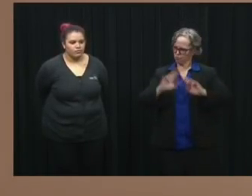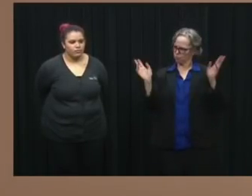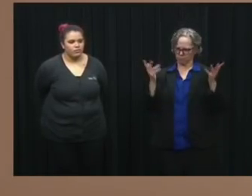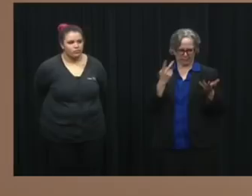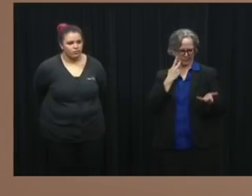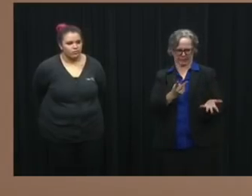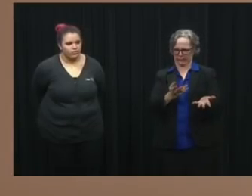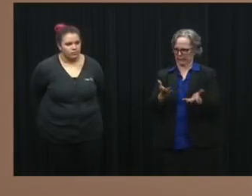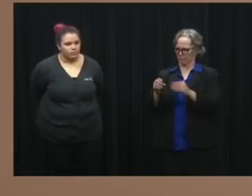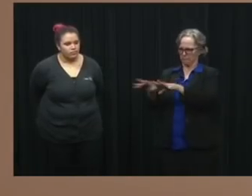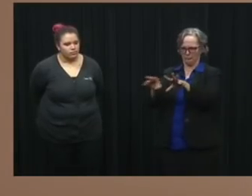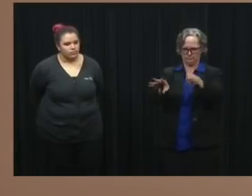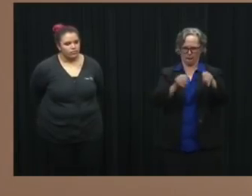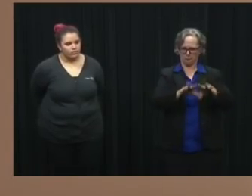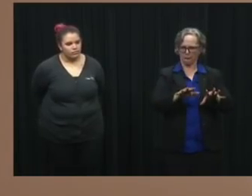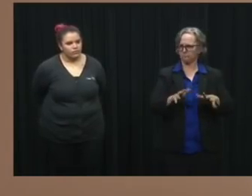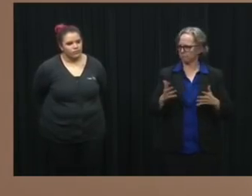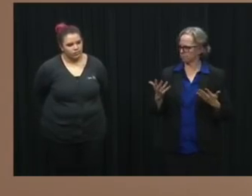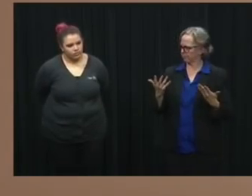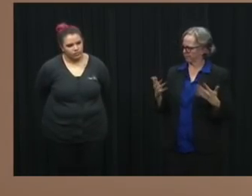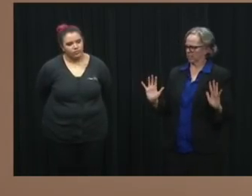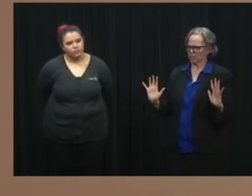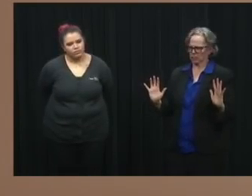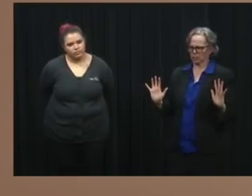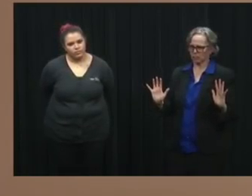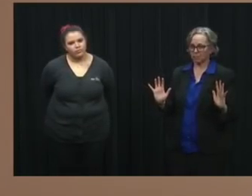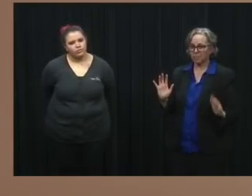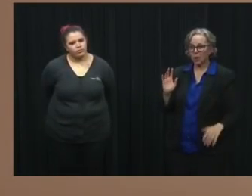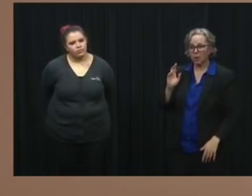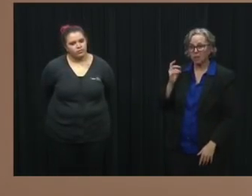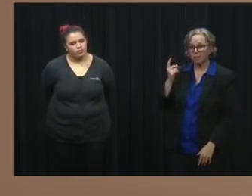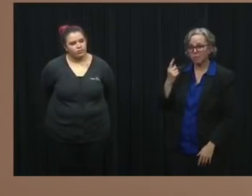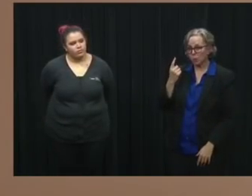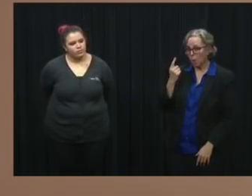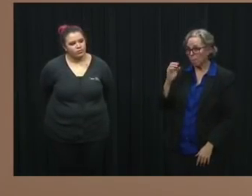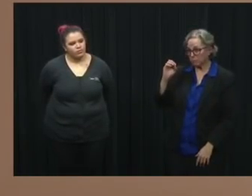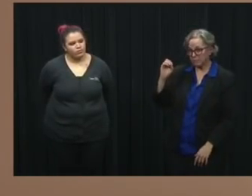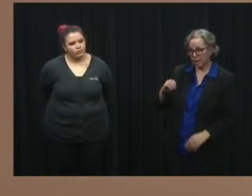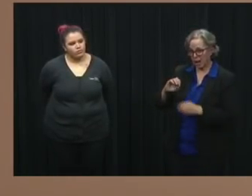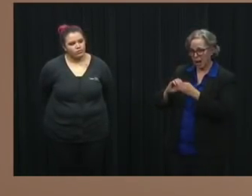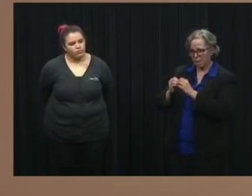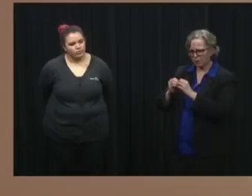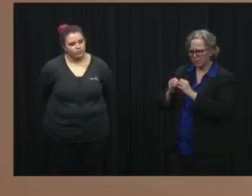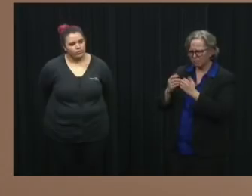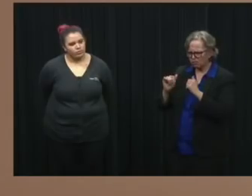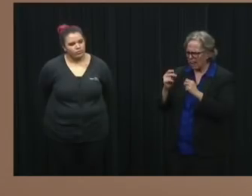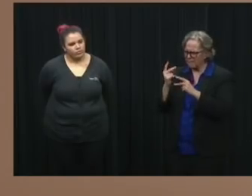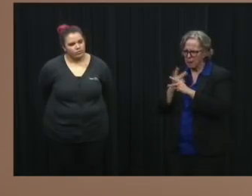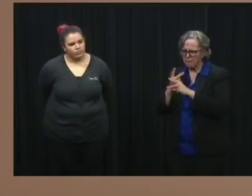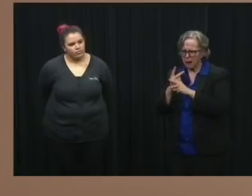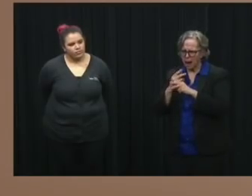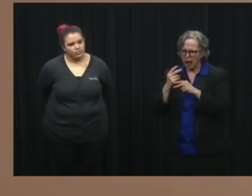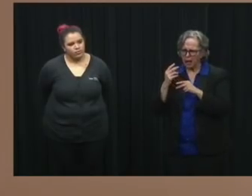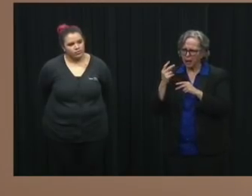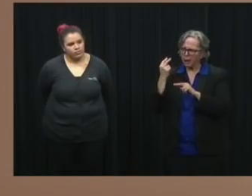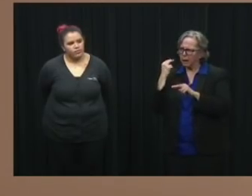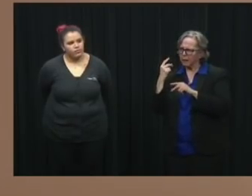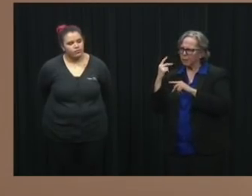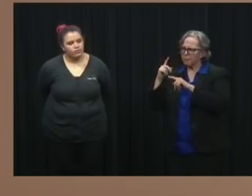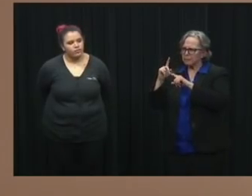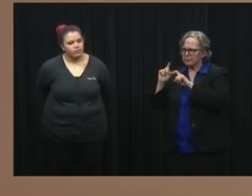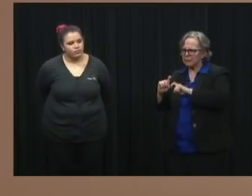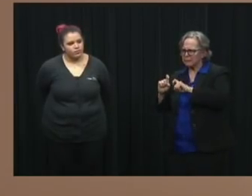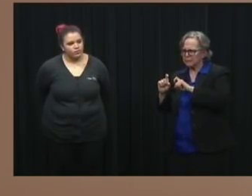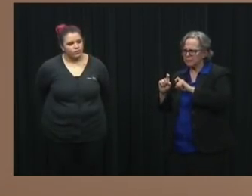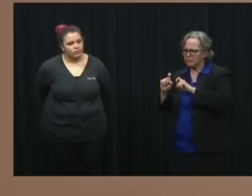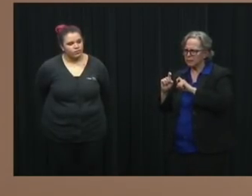actually came for me, and I did go through the math before, but it came from working backwards from what we knew at that time, which is